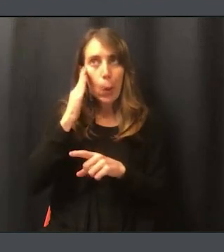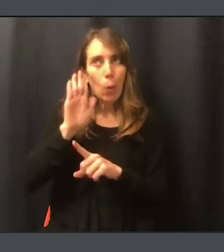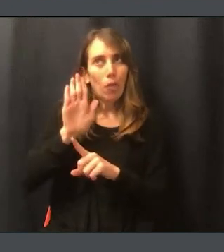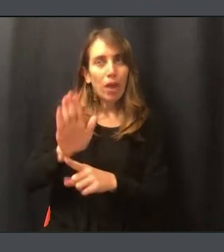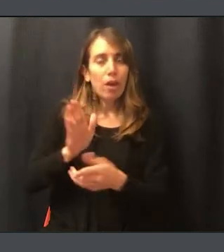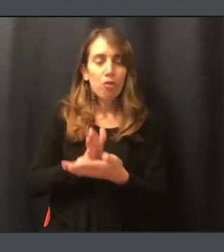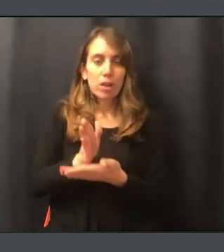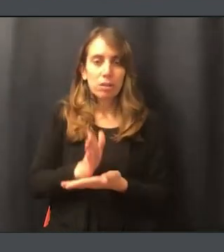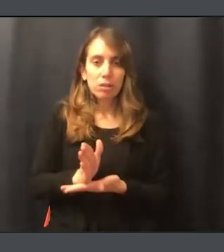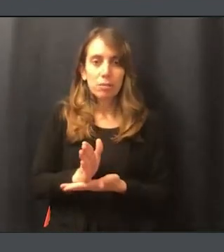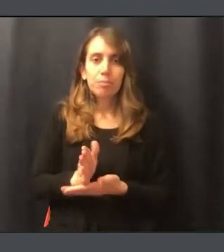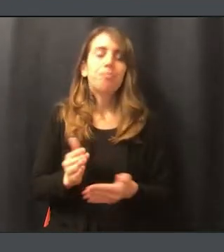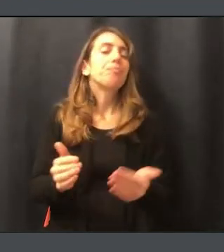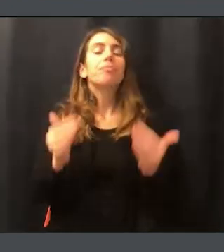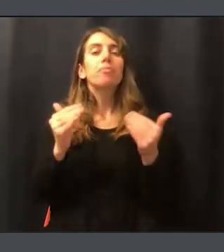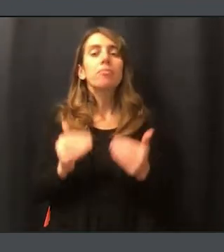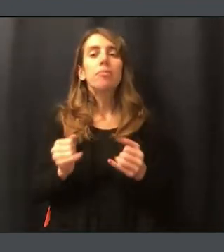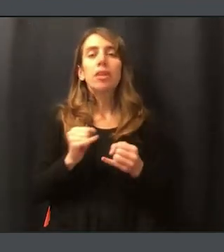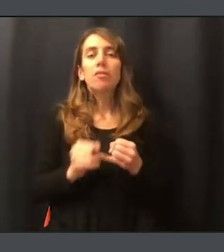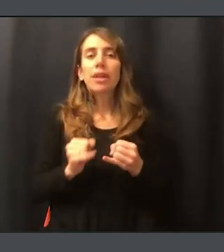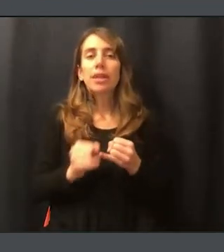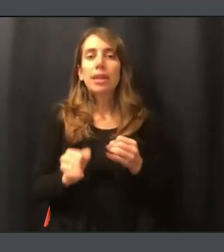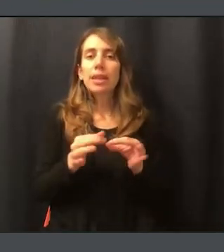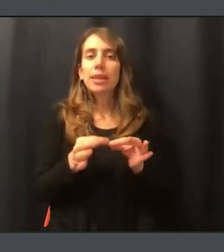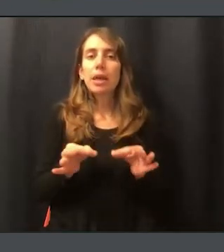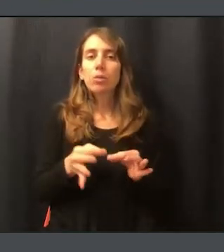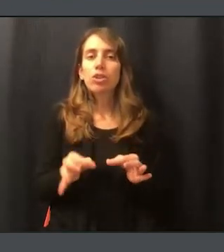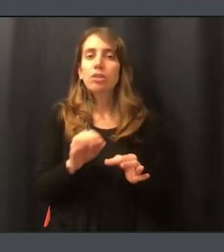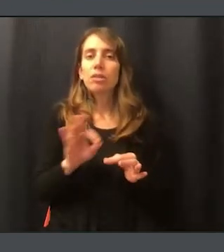Okay, finally, languages of intervention.